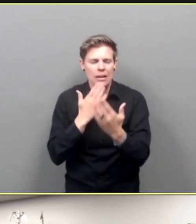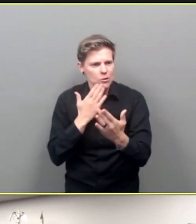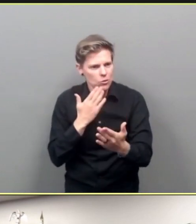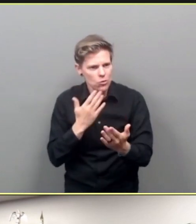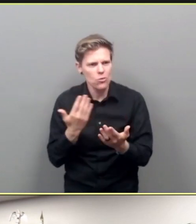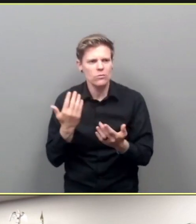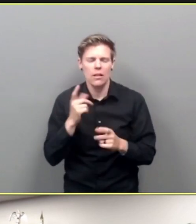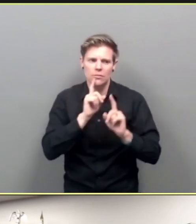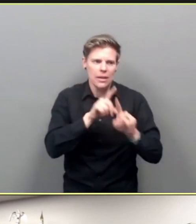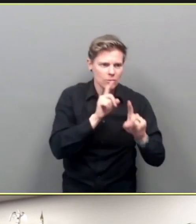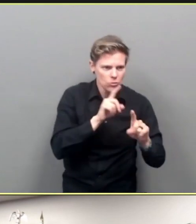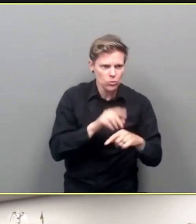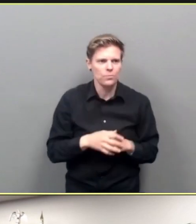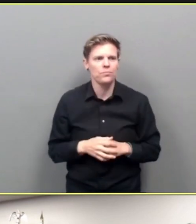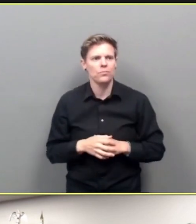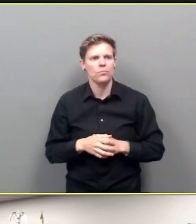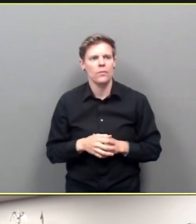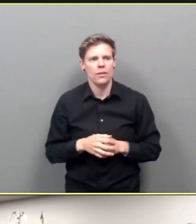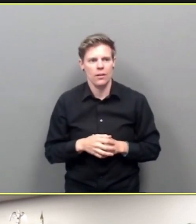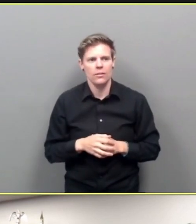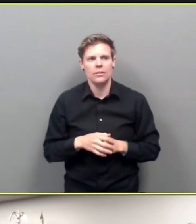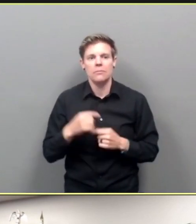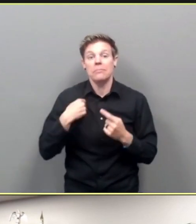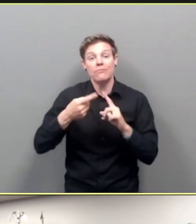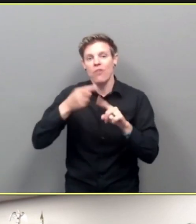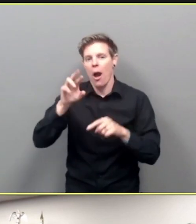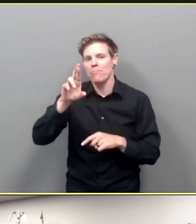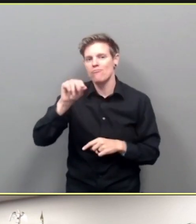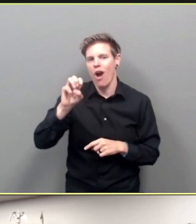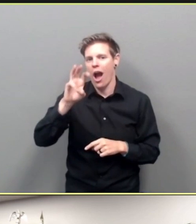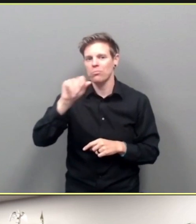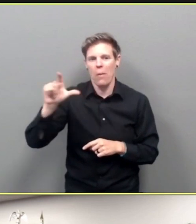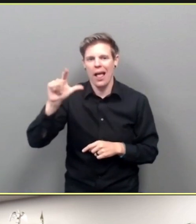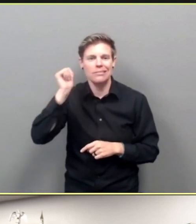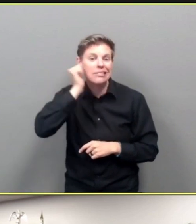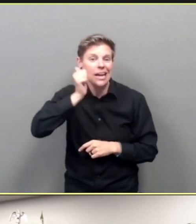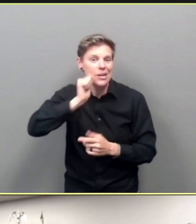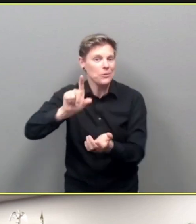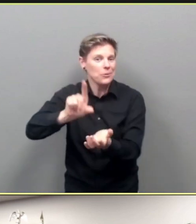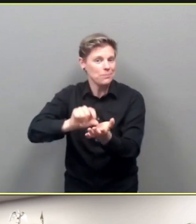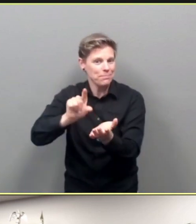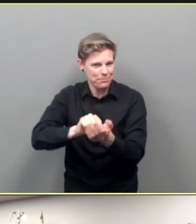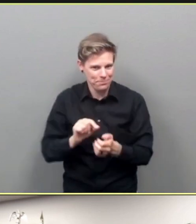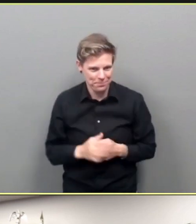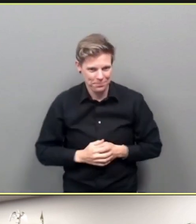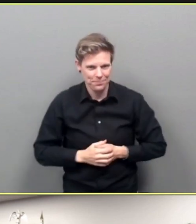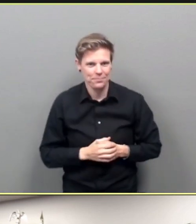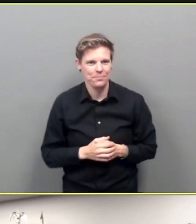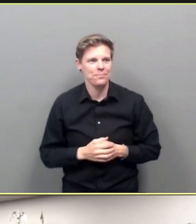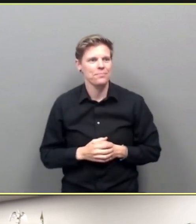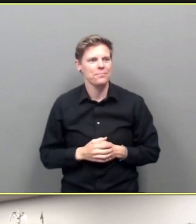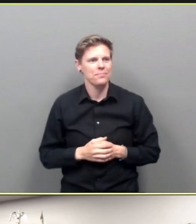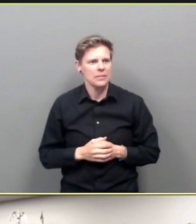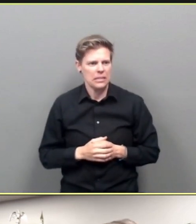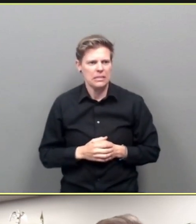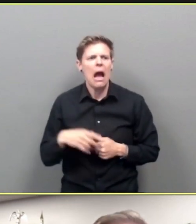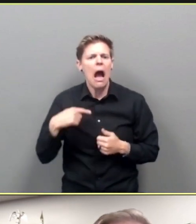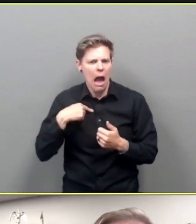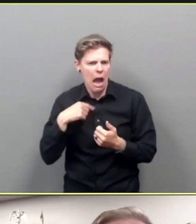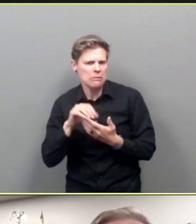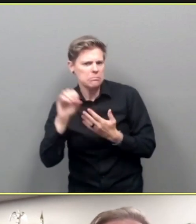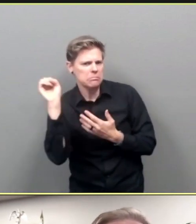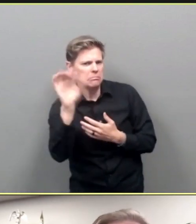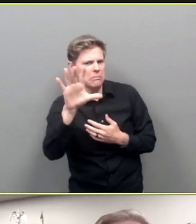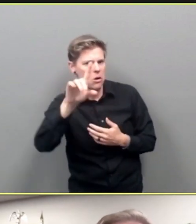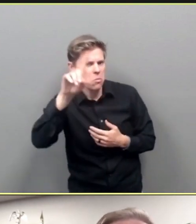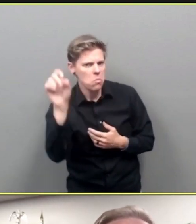Ogle with the Roswell Daily Record. I submitted this question yesterday, so I hope you had some time to take a look at it. My